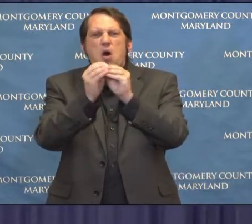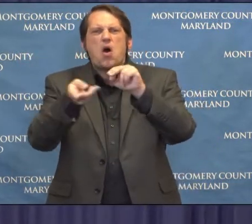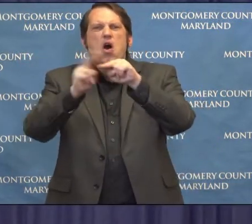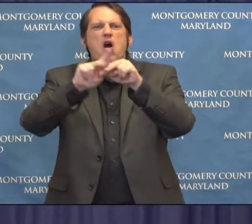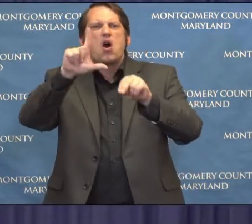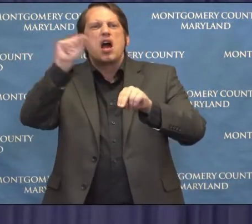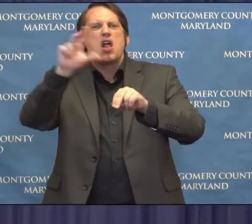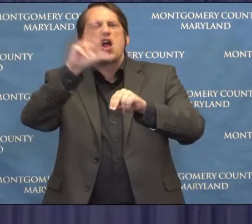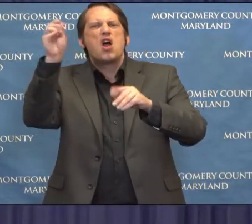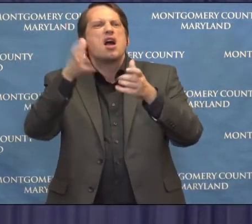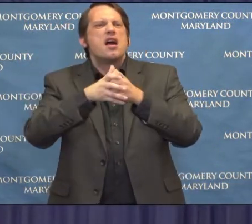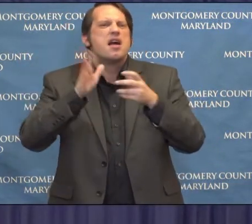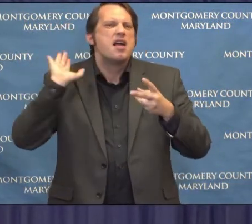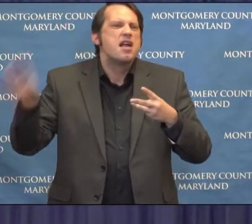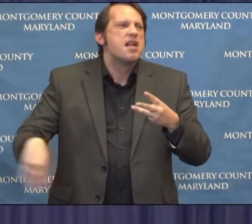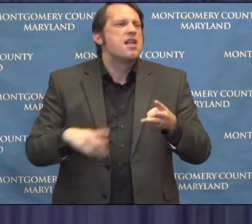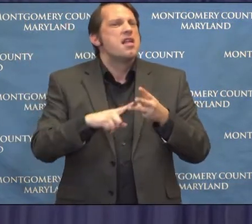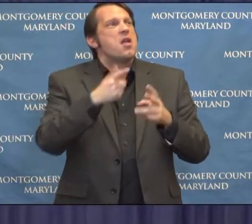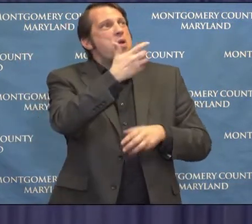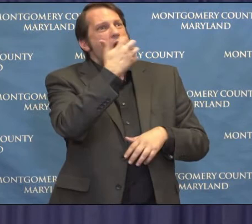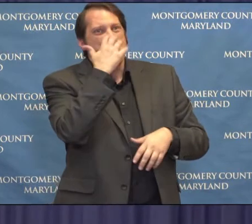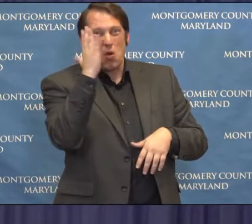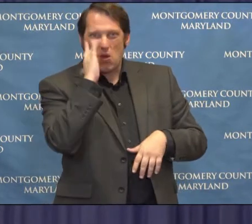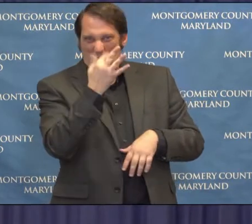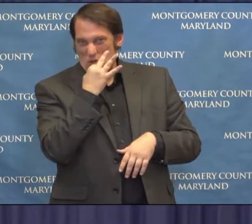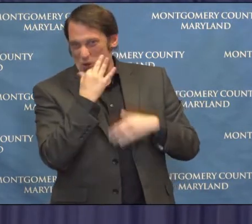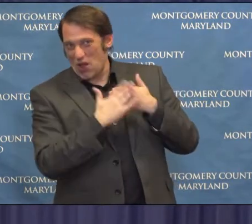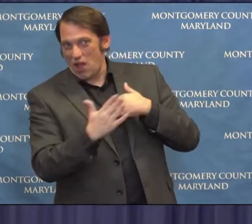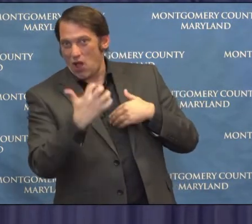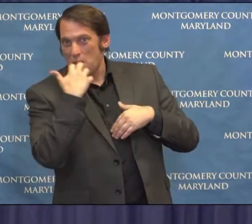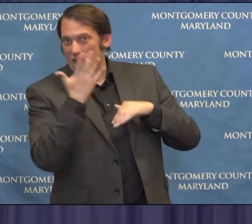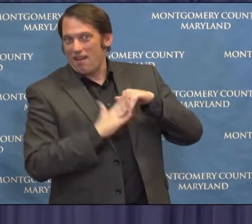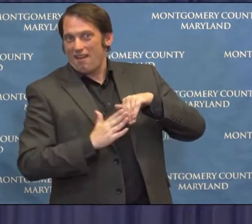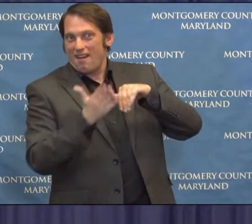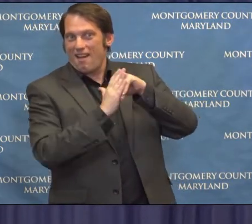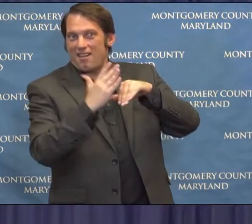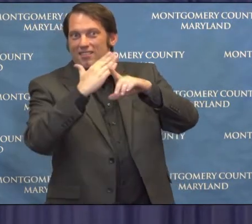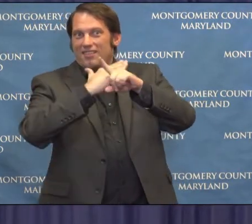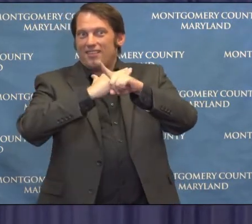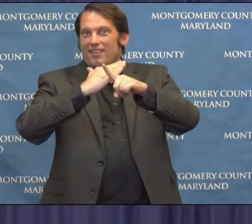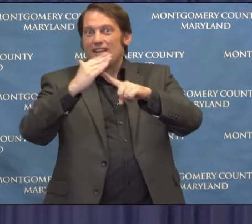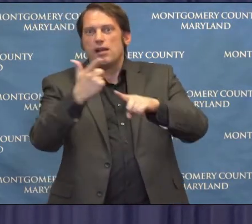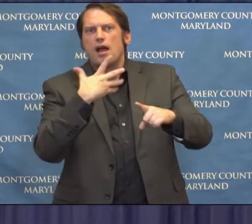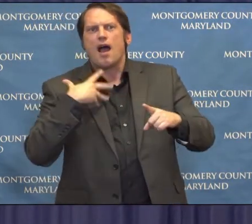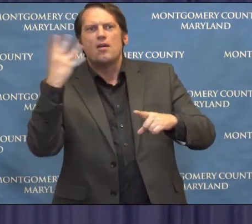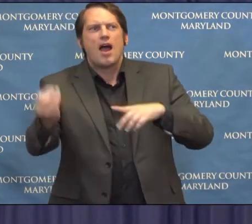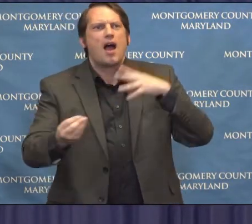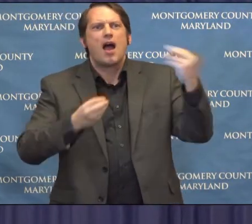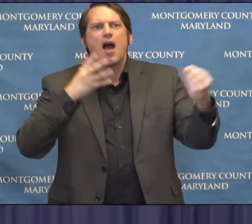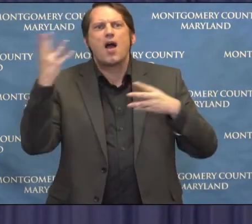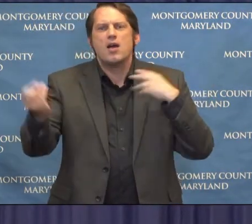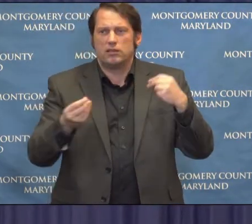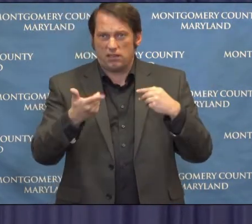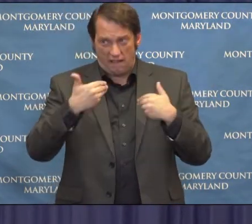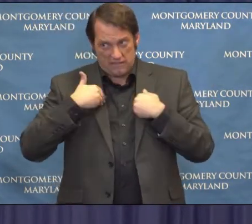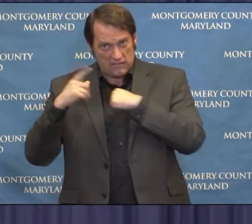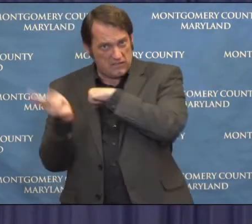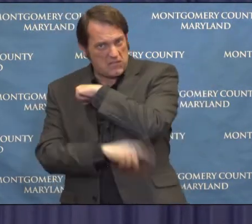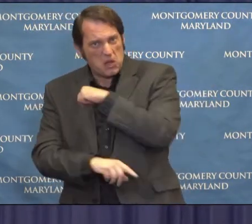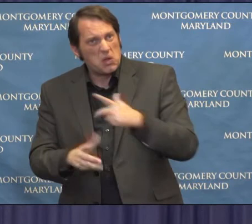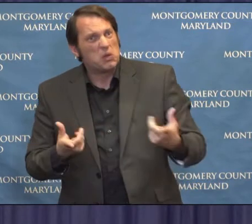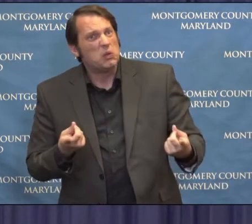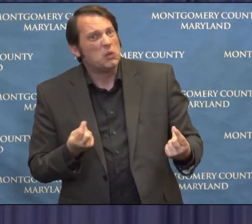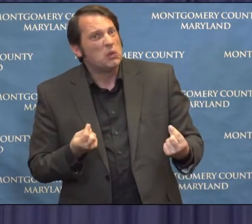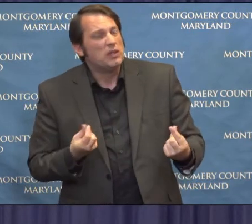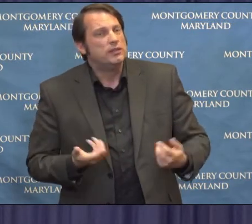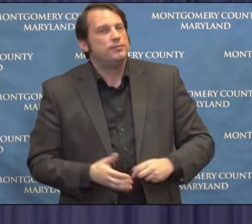warmer and people are going to be out and about more often? So it's a great question. We have